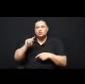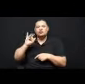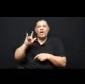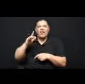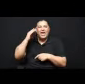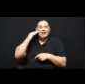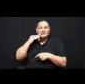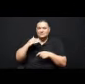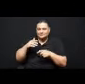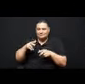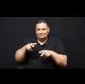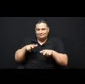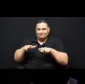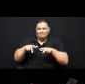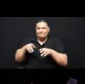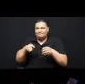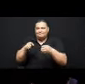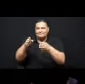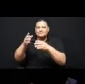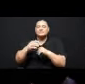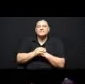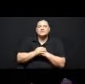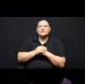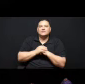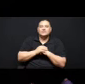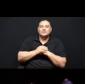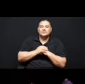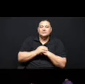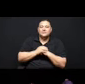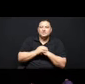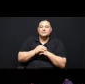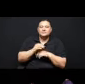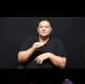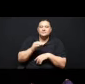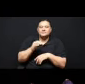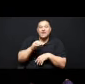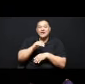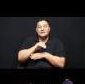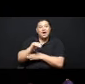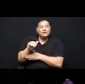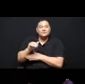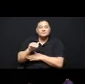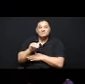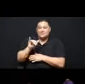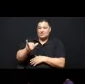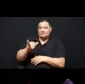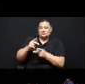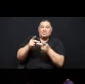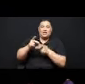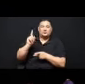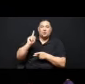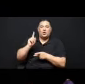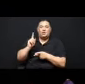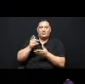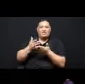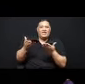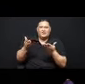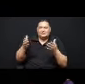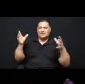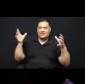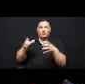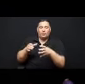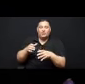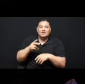of snow in the winter. At night, you were the place where things came together. Cigarettes to lighters. Lips